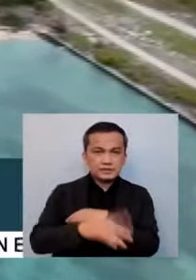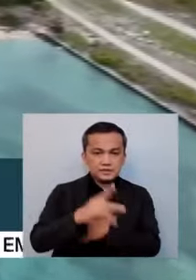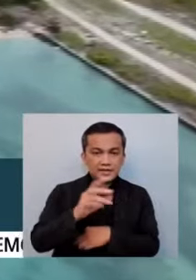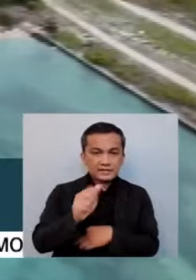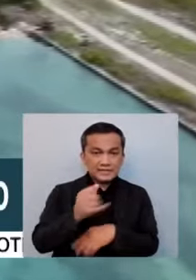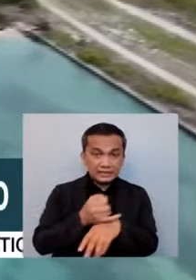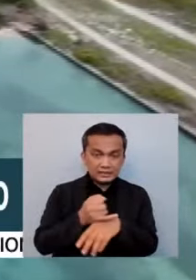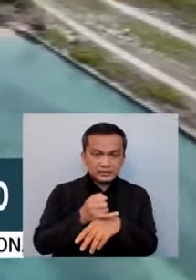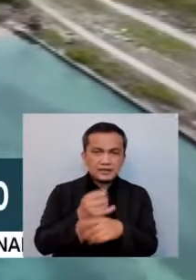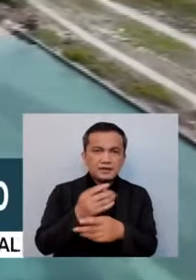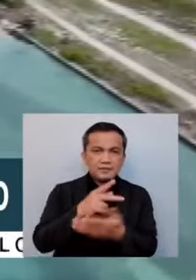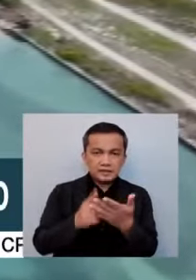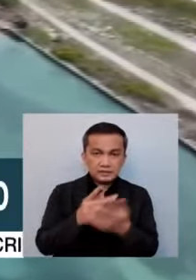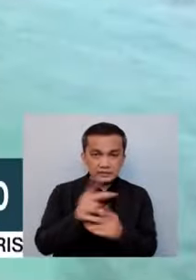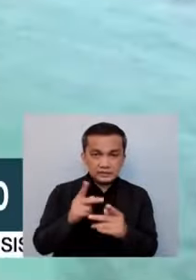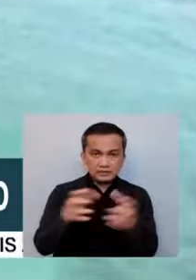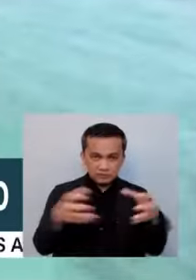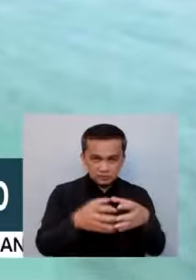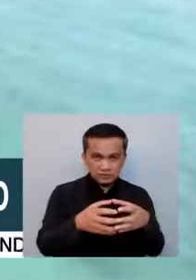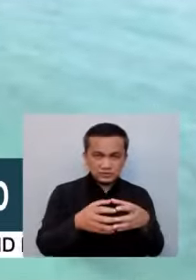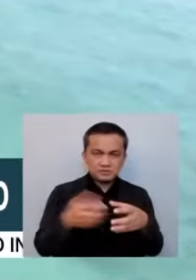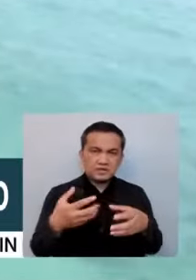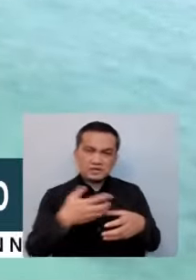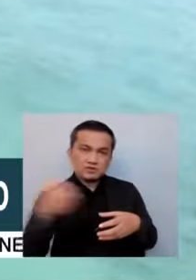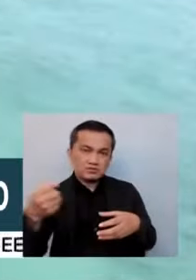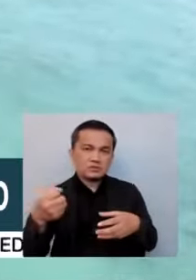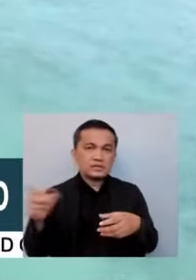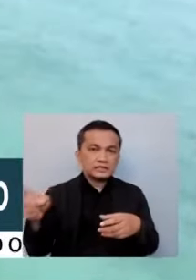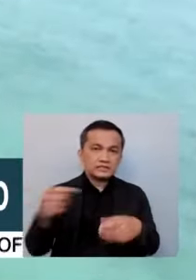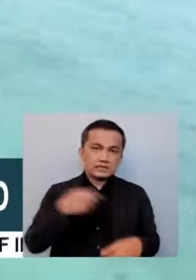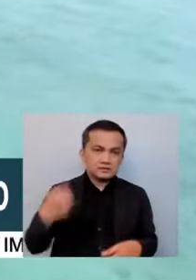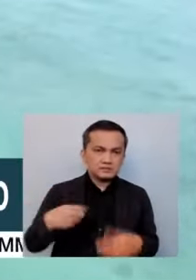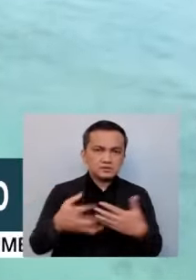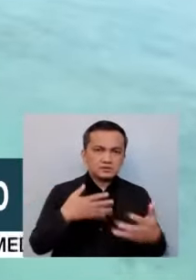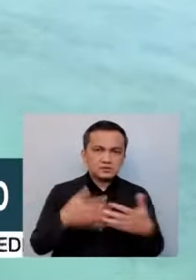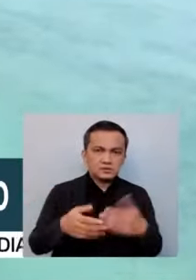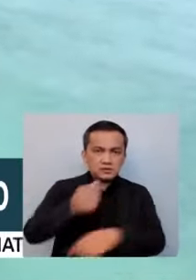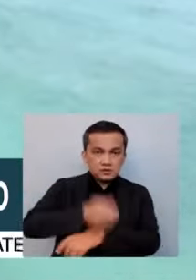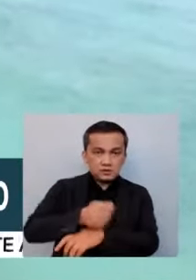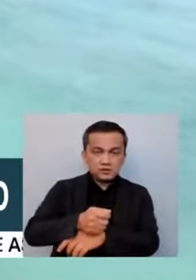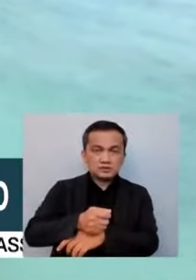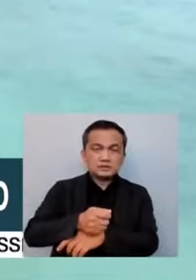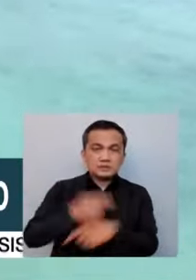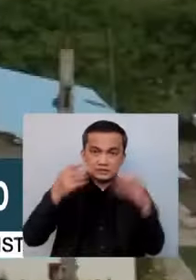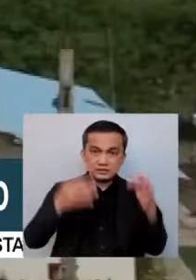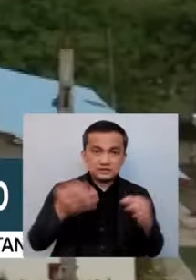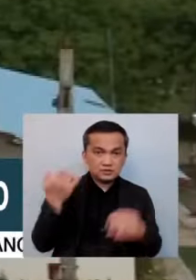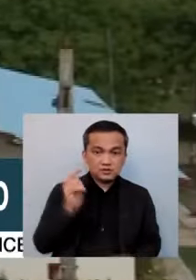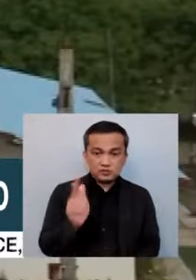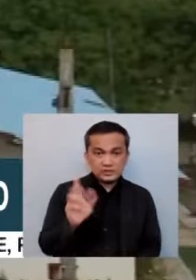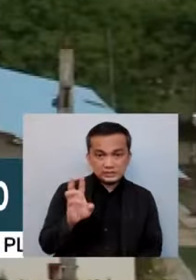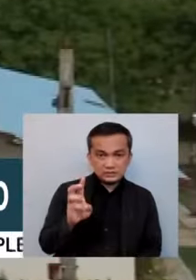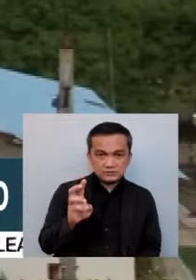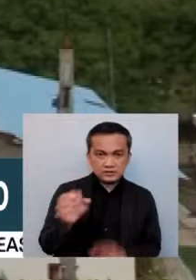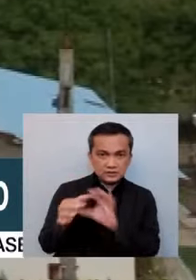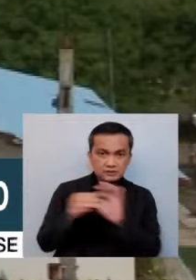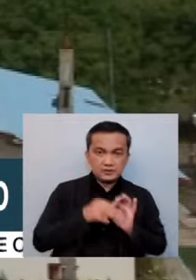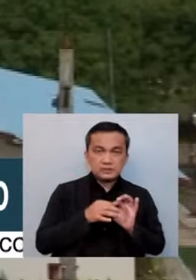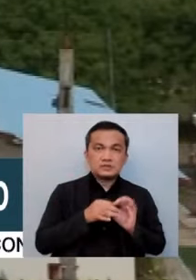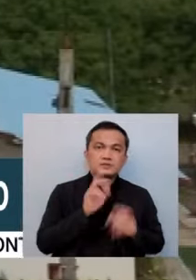Kalayaan Group of Islands being claimed by China. This despite an arbitration court ruling in 2016 that favors the